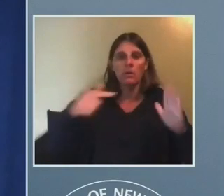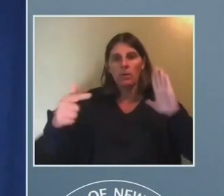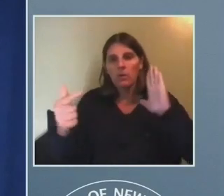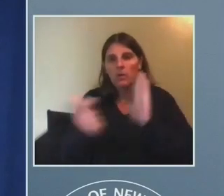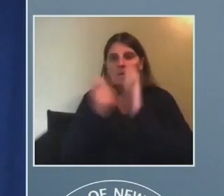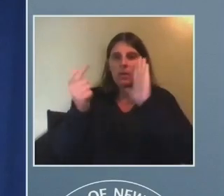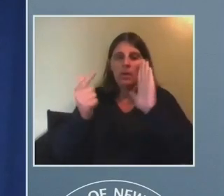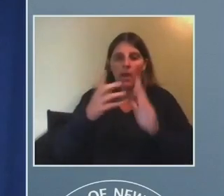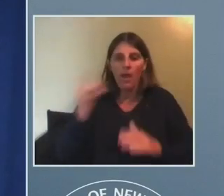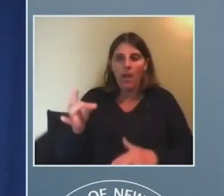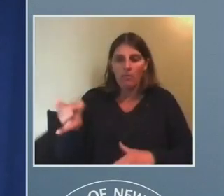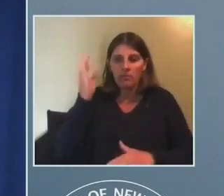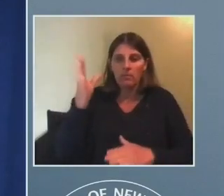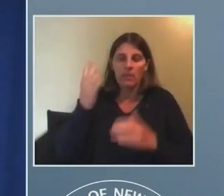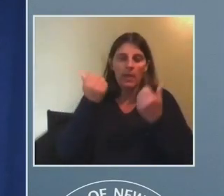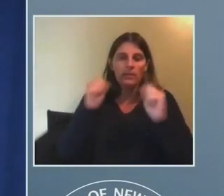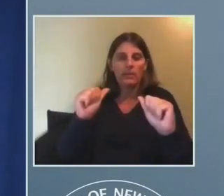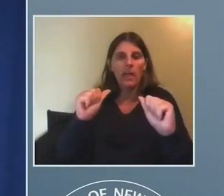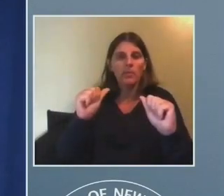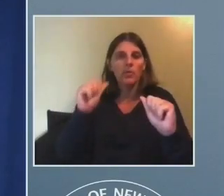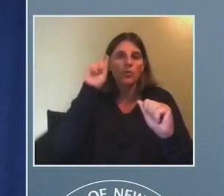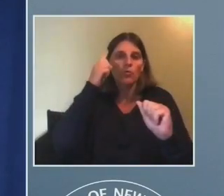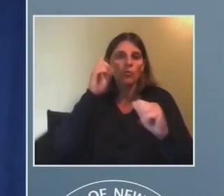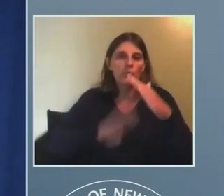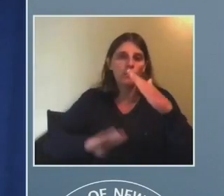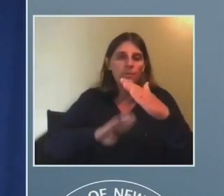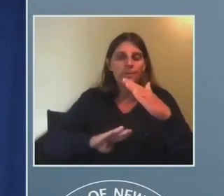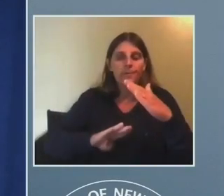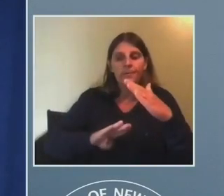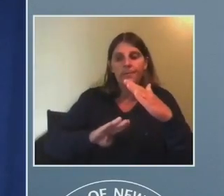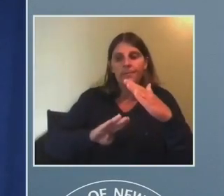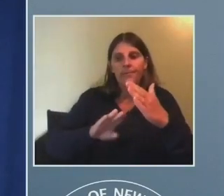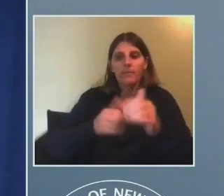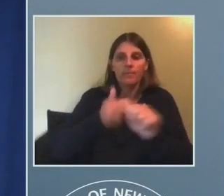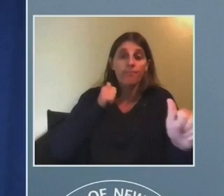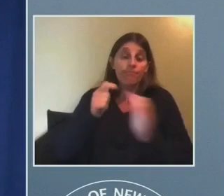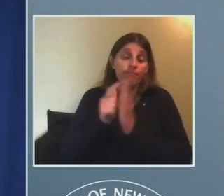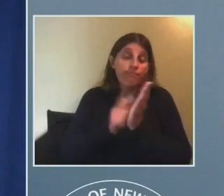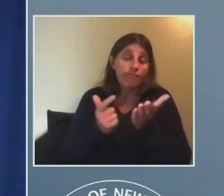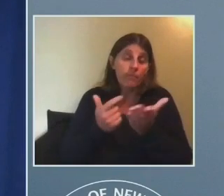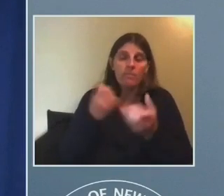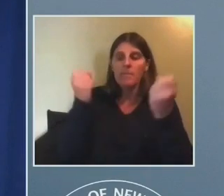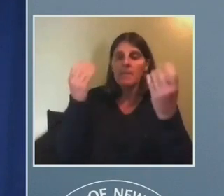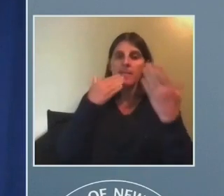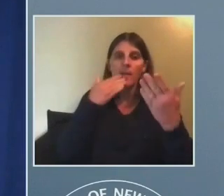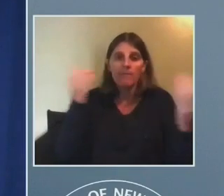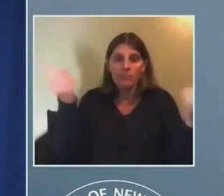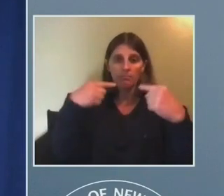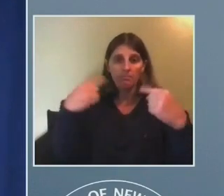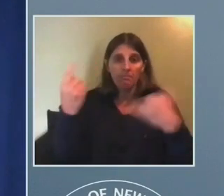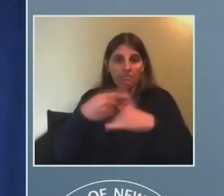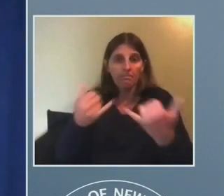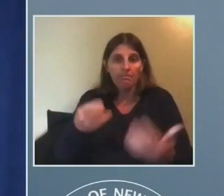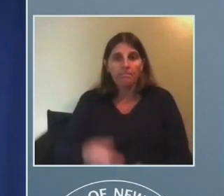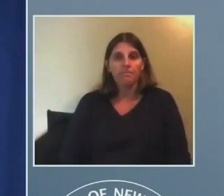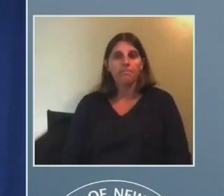the brazen attempts to basically evade the law. I thank you all for coming.